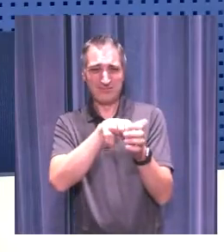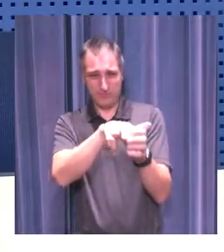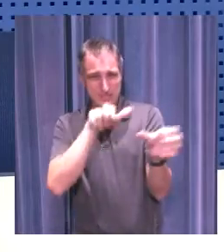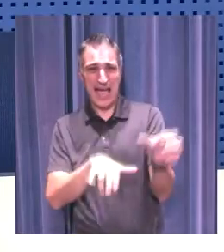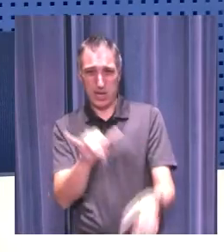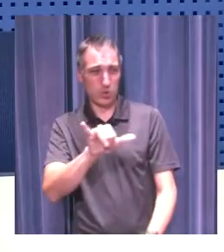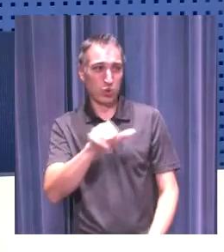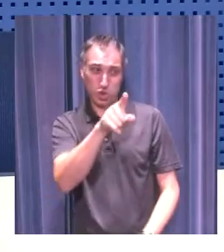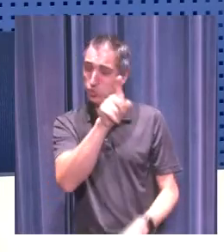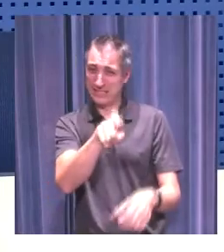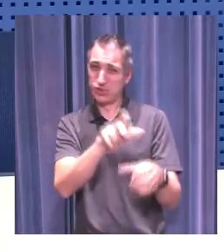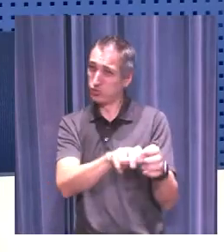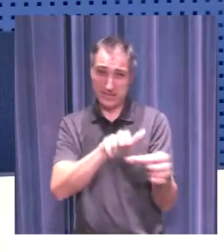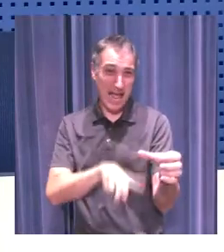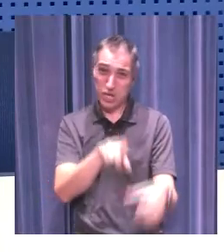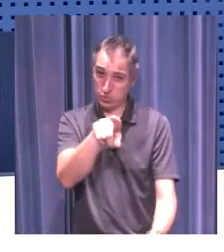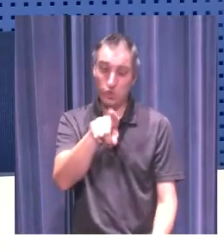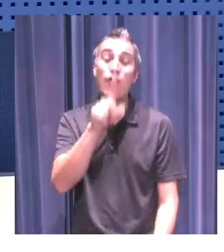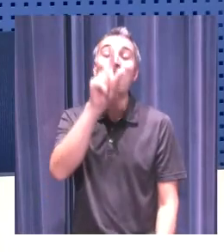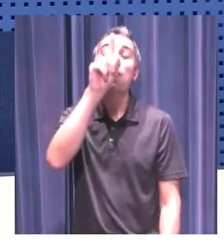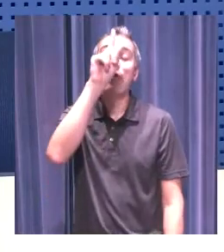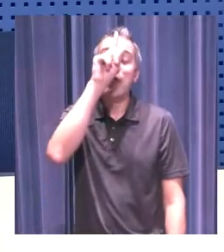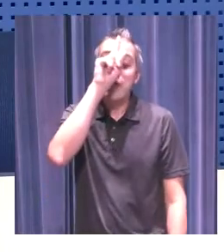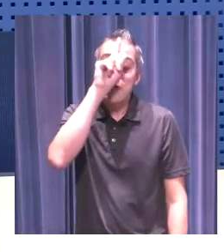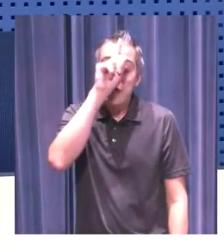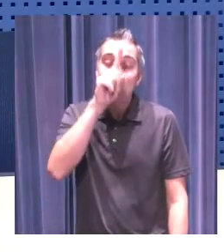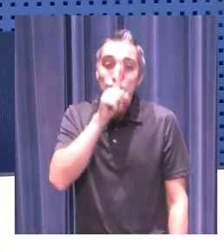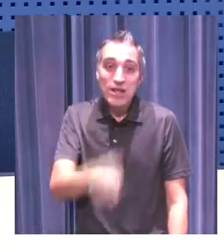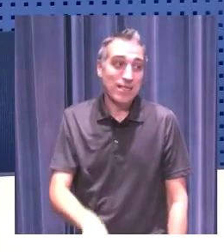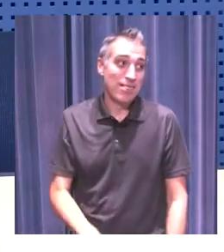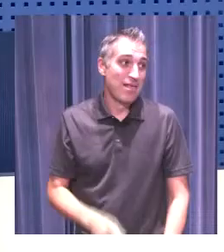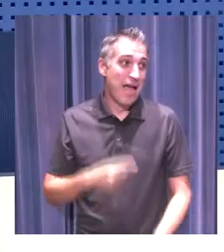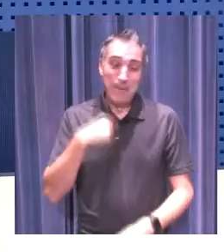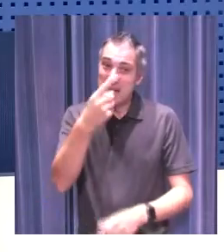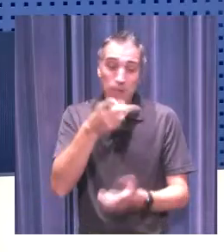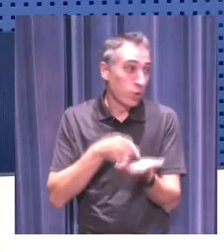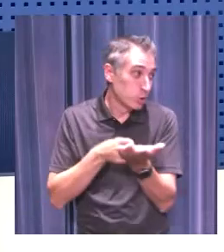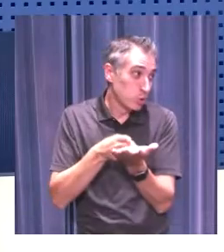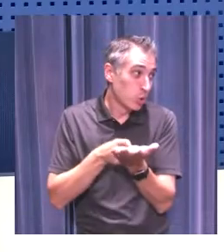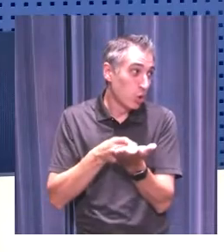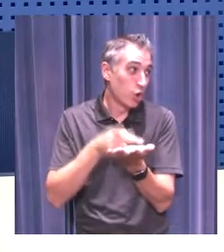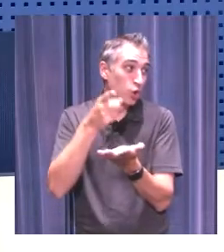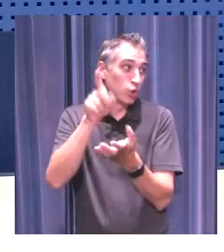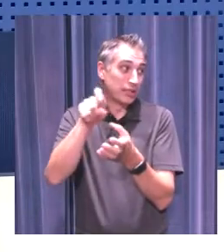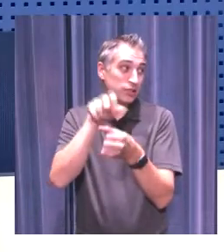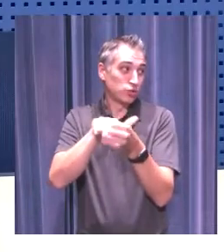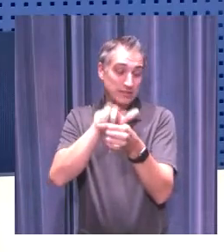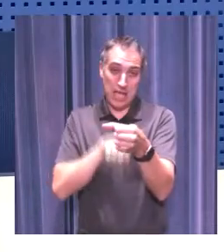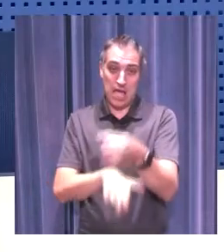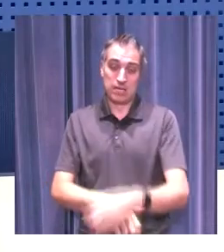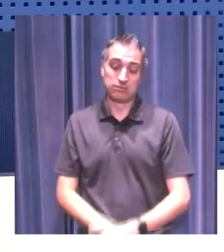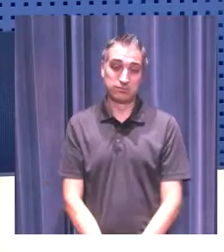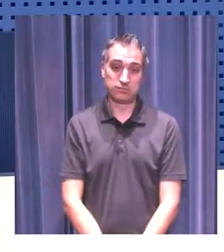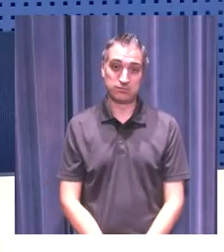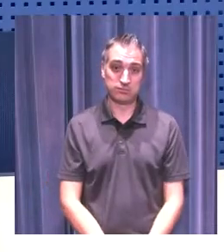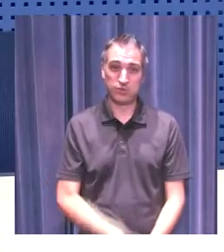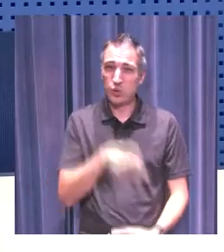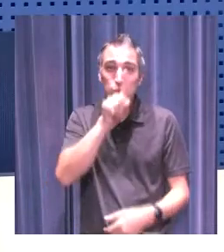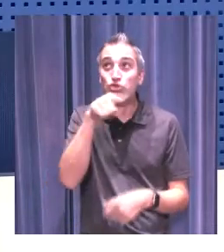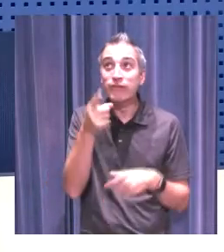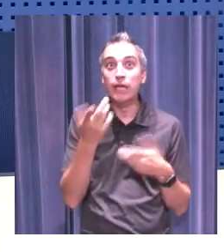serious. You just need to resign, for real. I'm just speaking the truth. You need to resign because you just